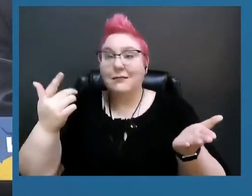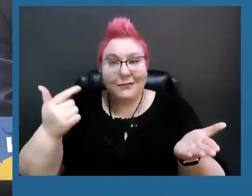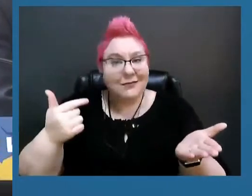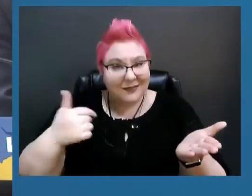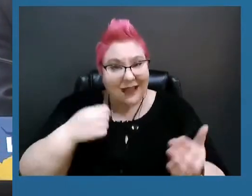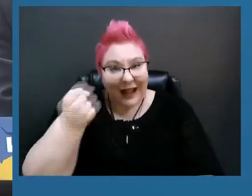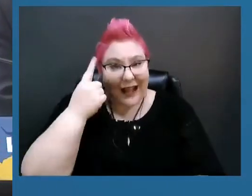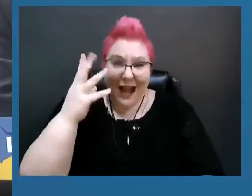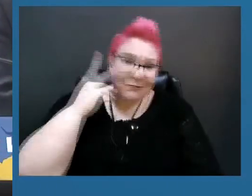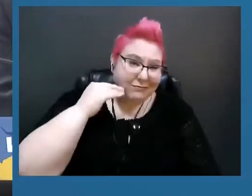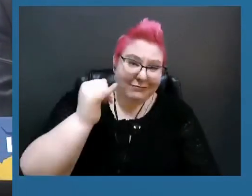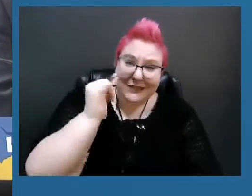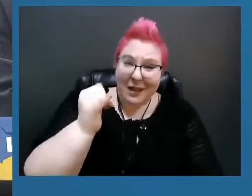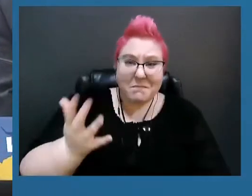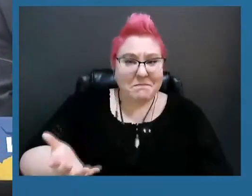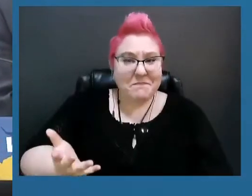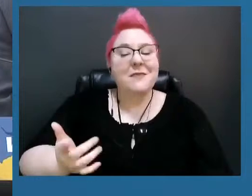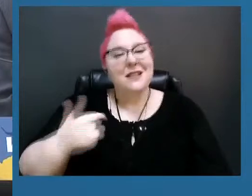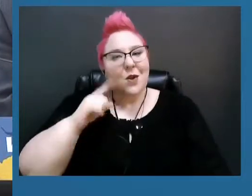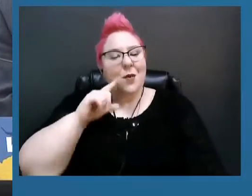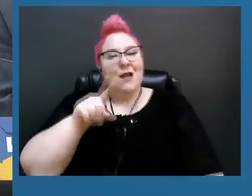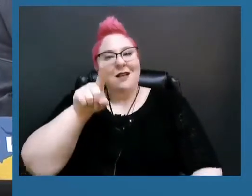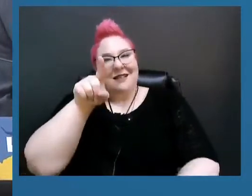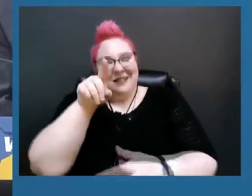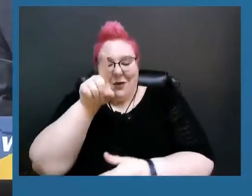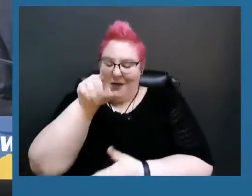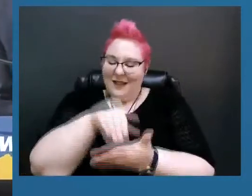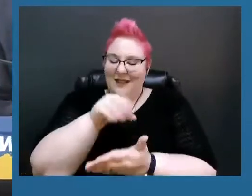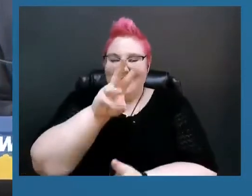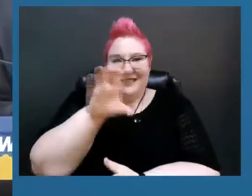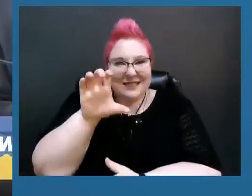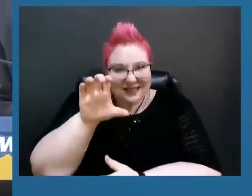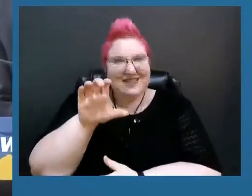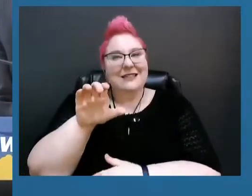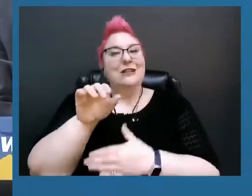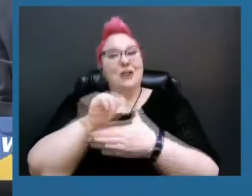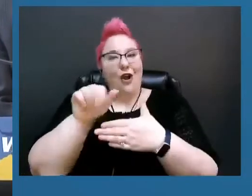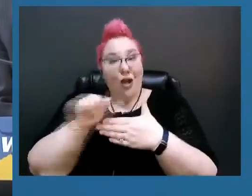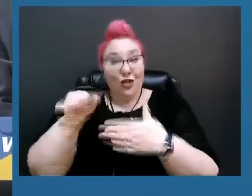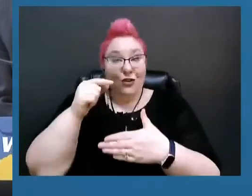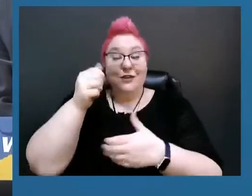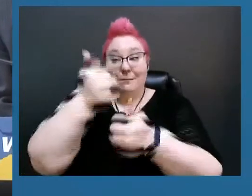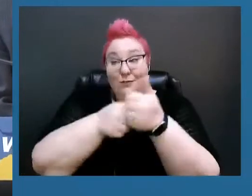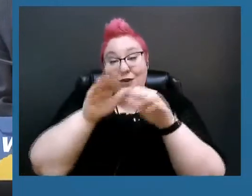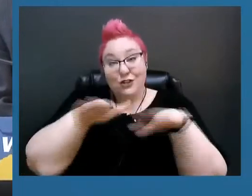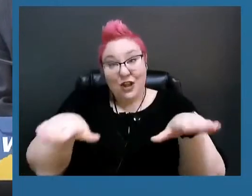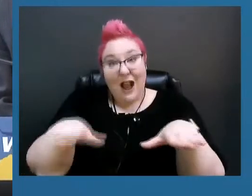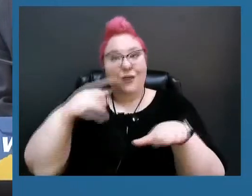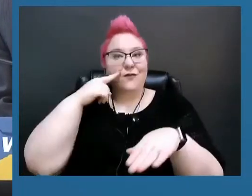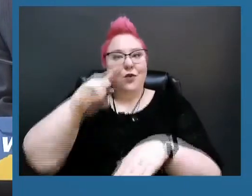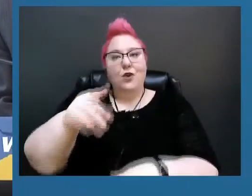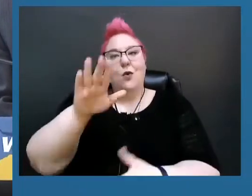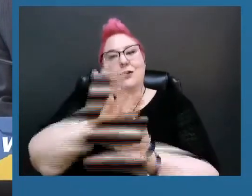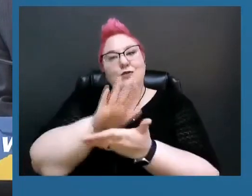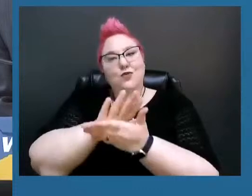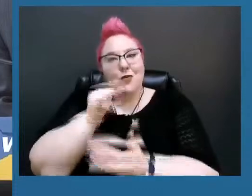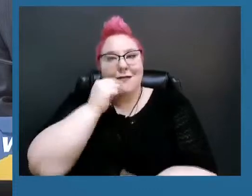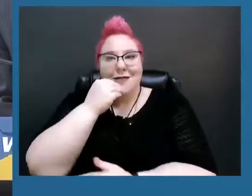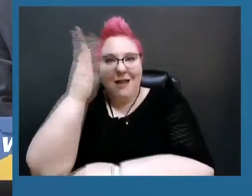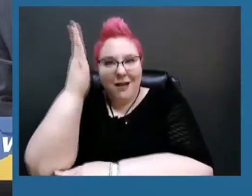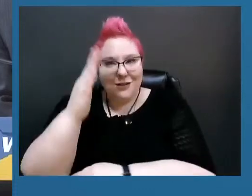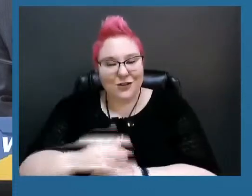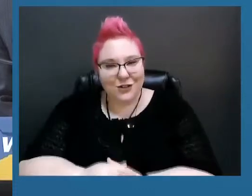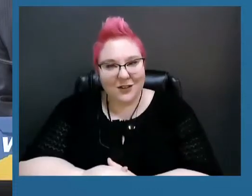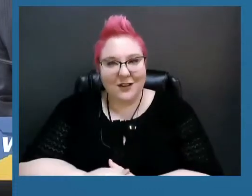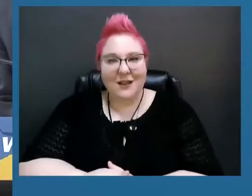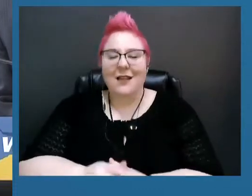lunches and breakfast, $1,600 a child. That's money back in your pockets. The largest